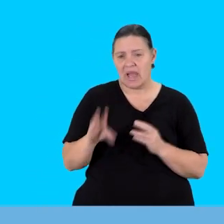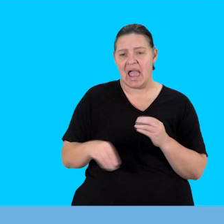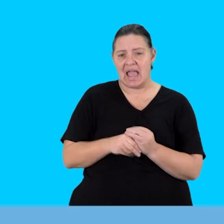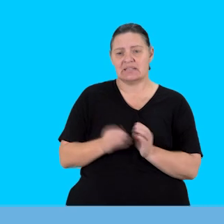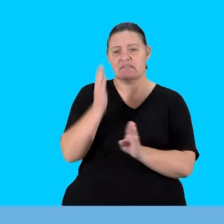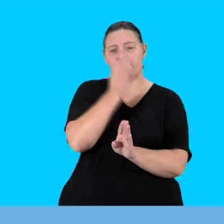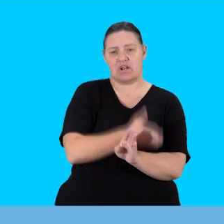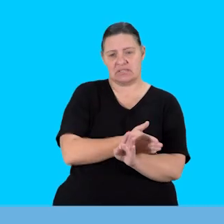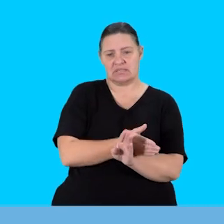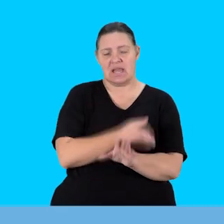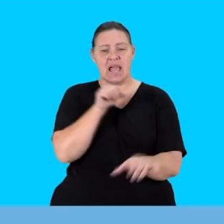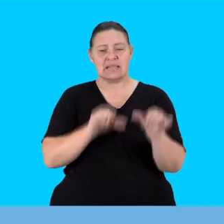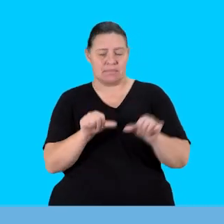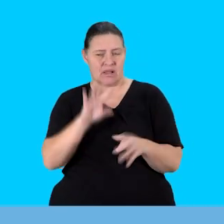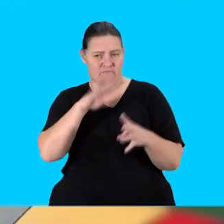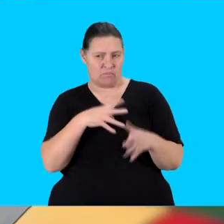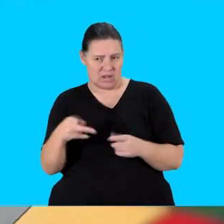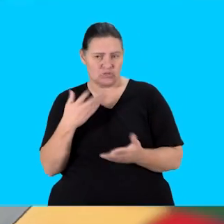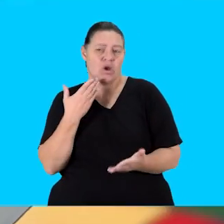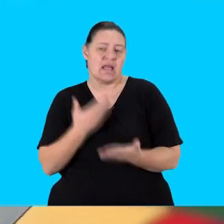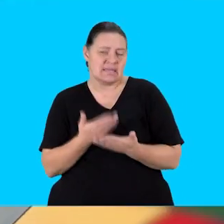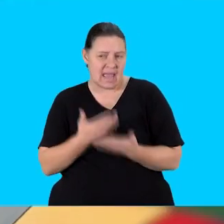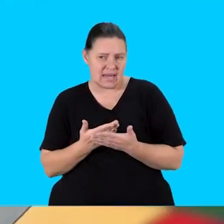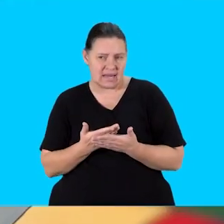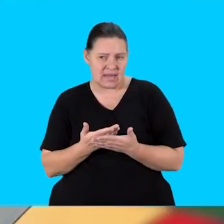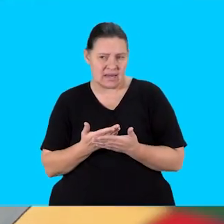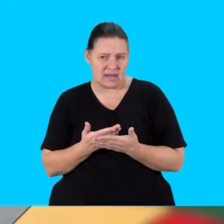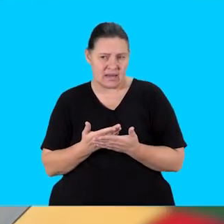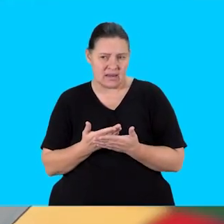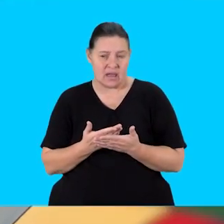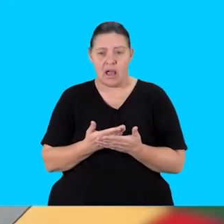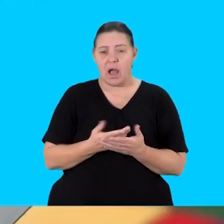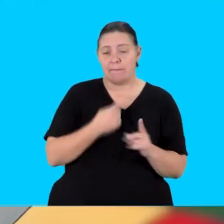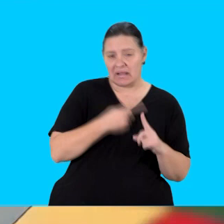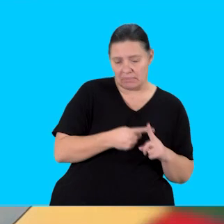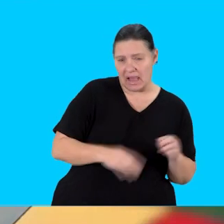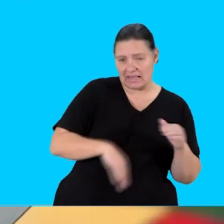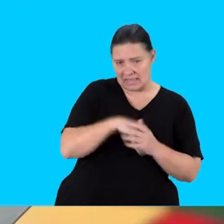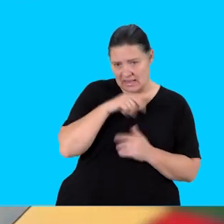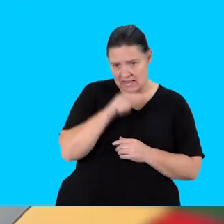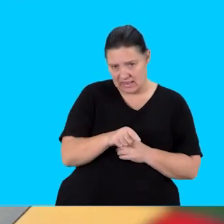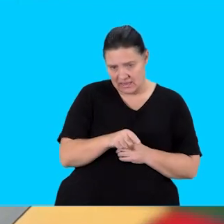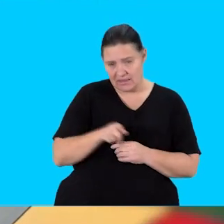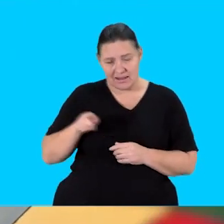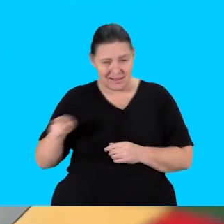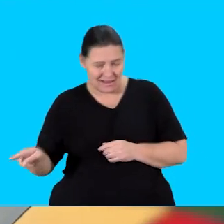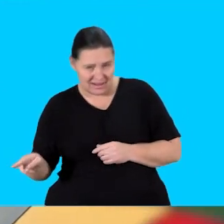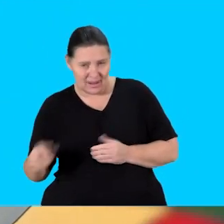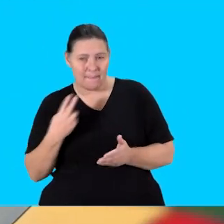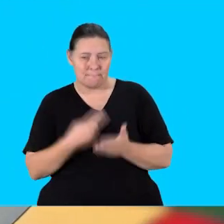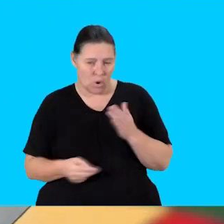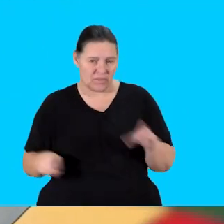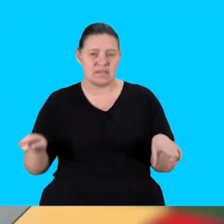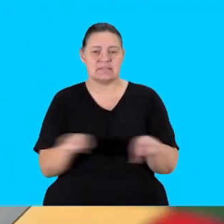add in front of a chemical formula so that we can either multiply the coefficients up until the equations